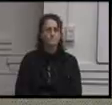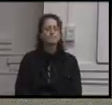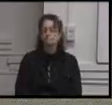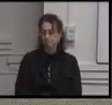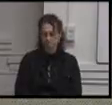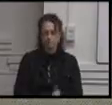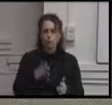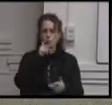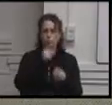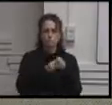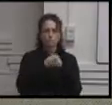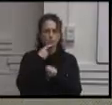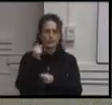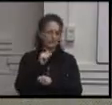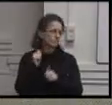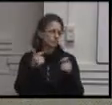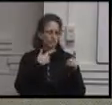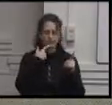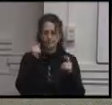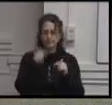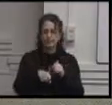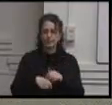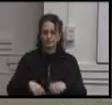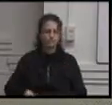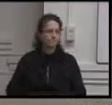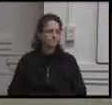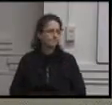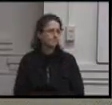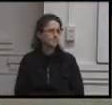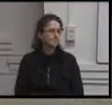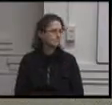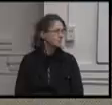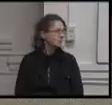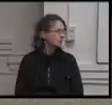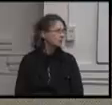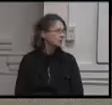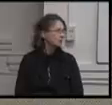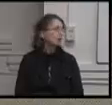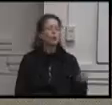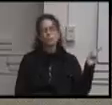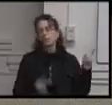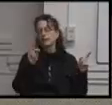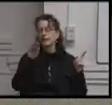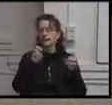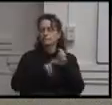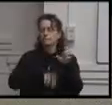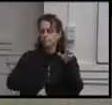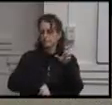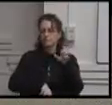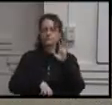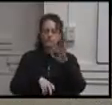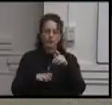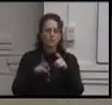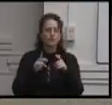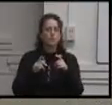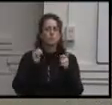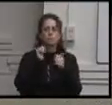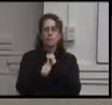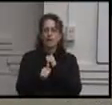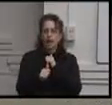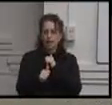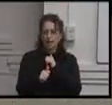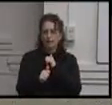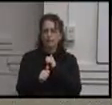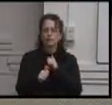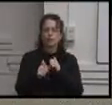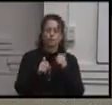Hearing none. All those in favor, please say aye. Aye. Aye. Anybody opposed or abstaining? That carries 3-0 with one